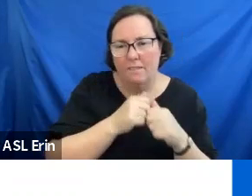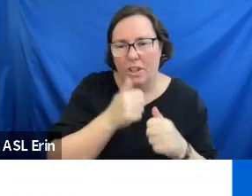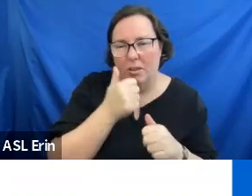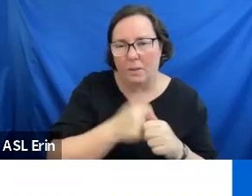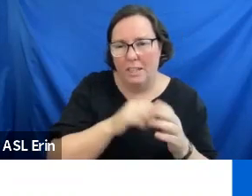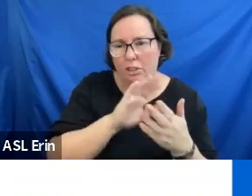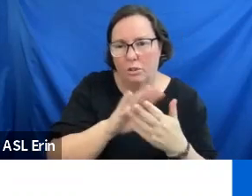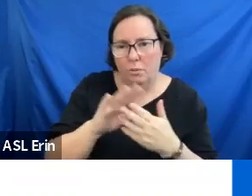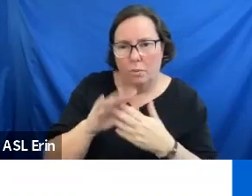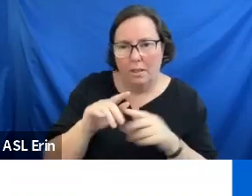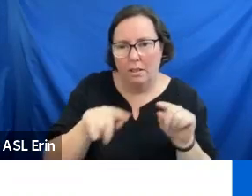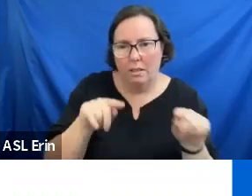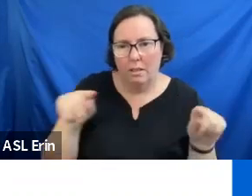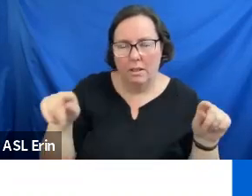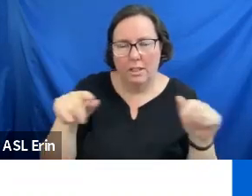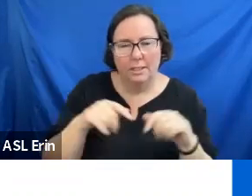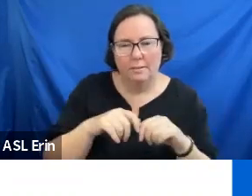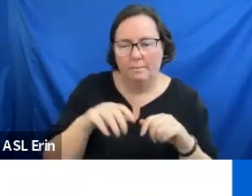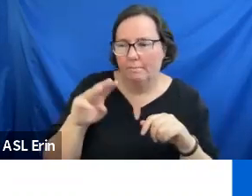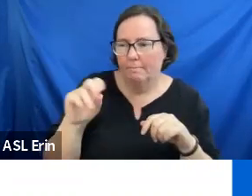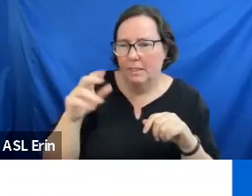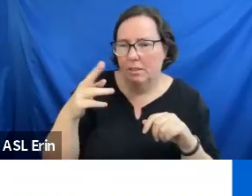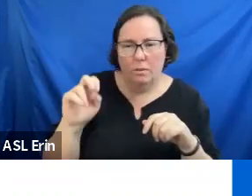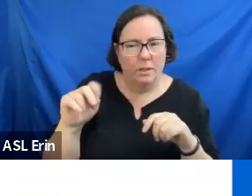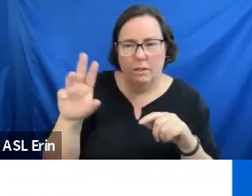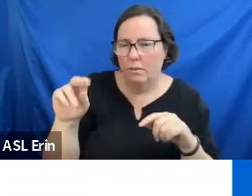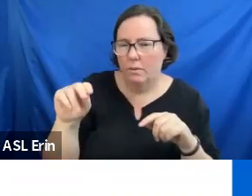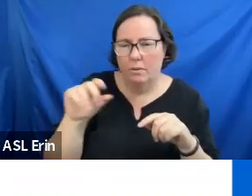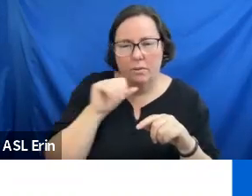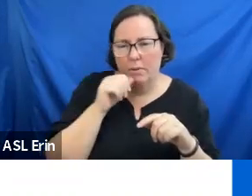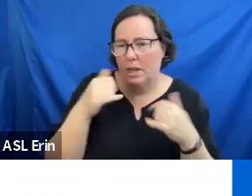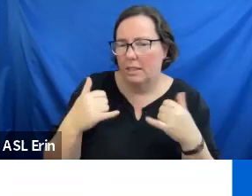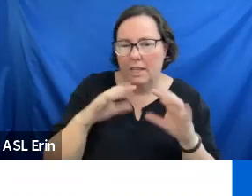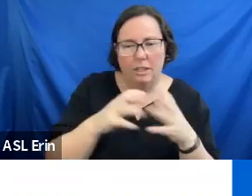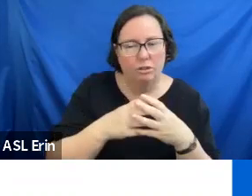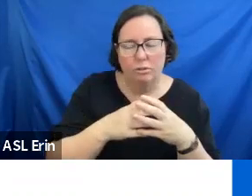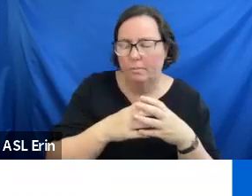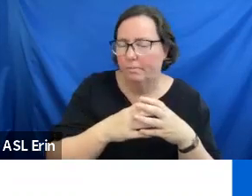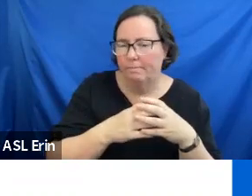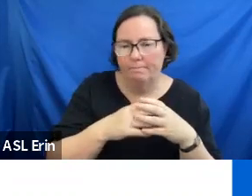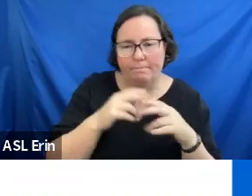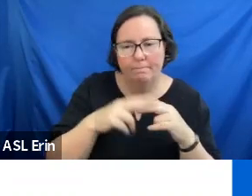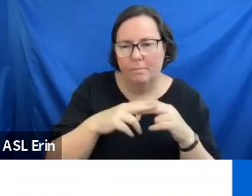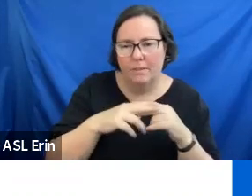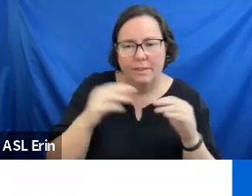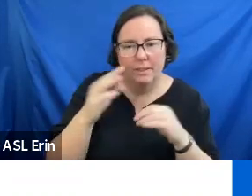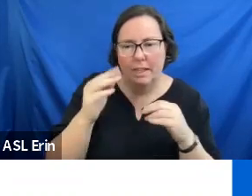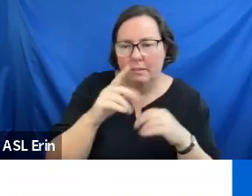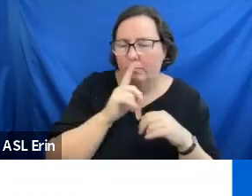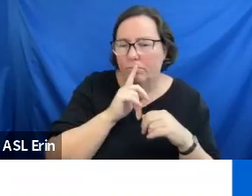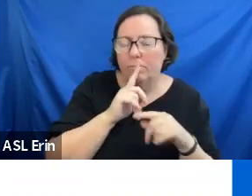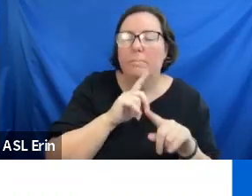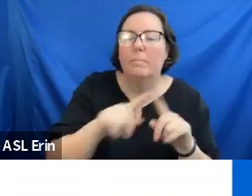school here. Do we, Ms. Hogan? I don't think that's in today's slides.